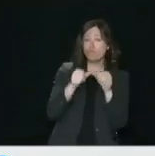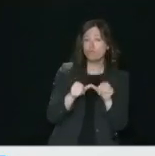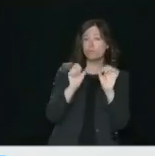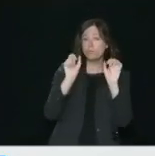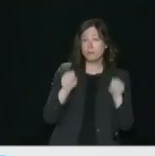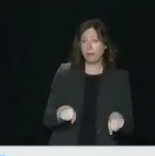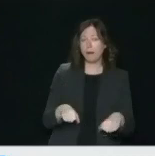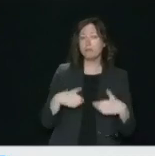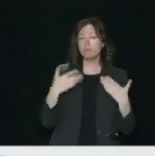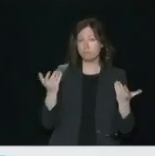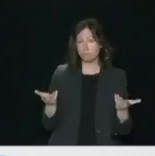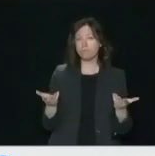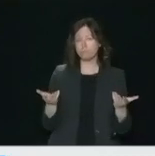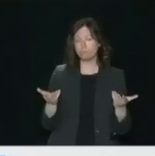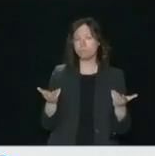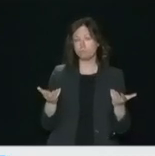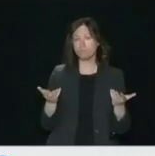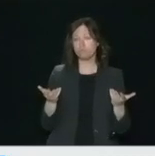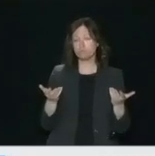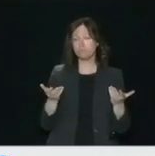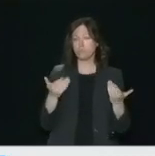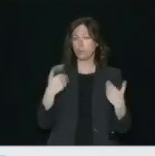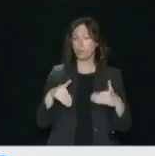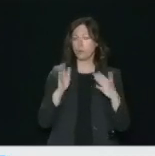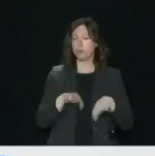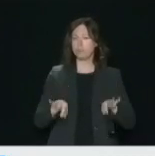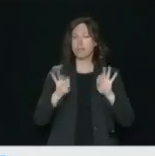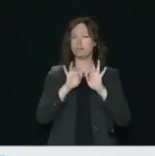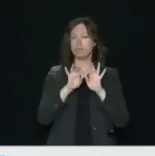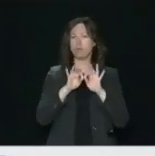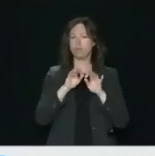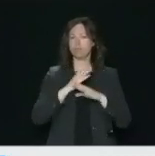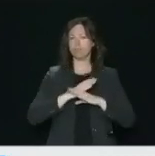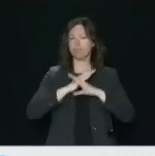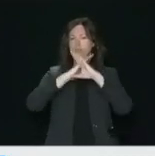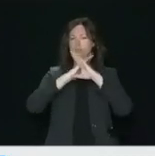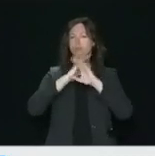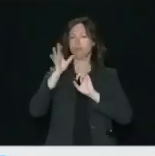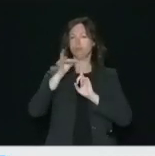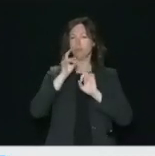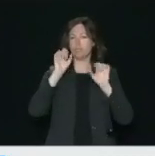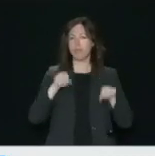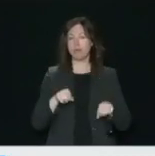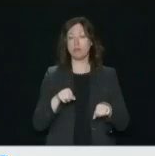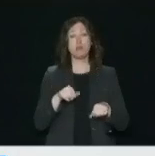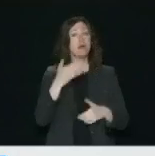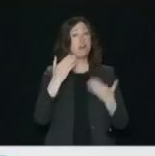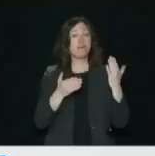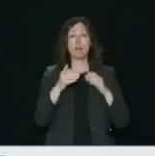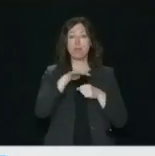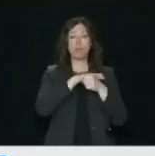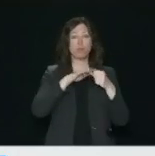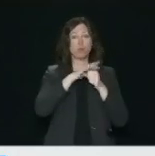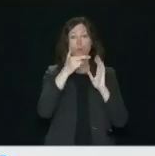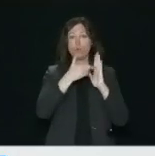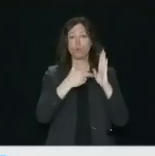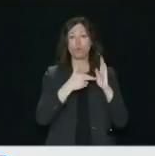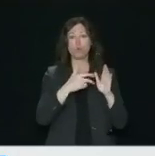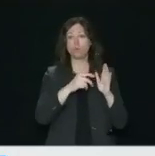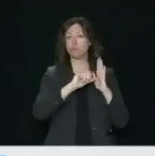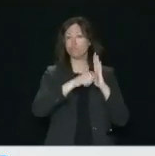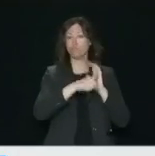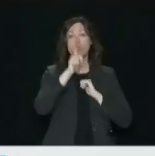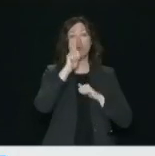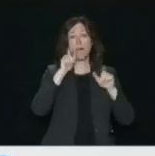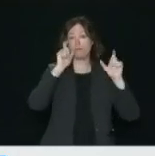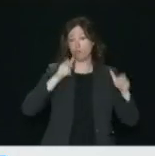by 11% and 14% respectively compared to the week prior. As we